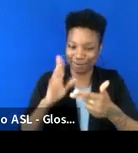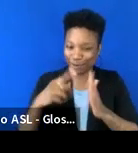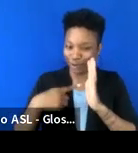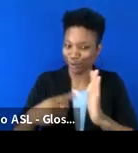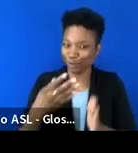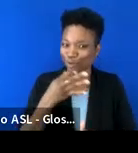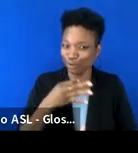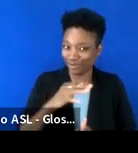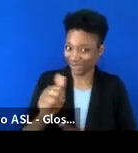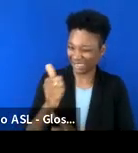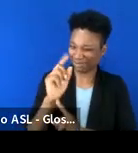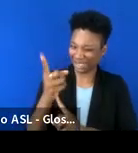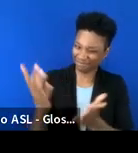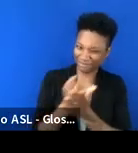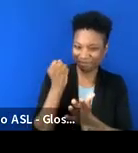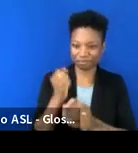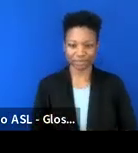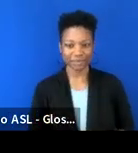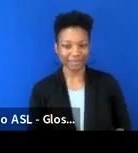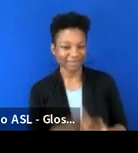everyone. Thank you.